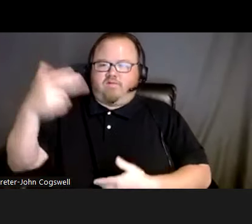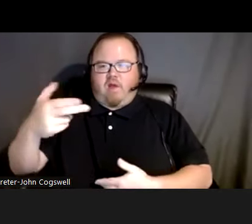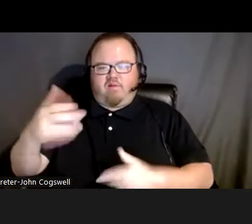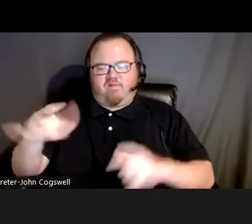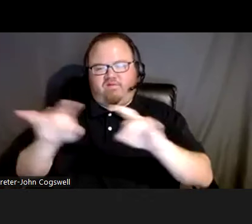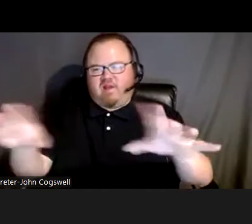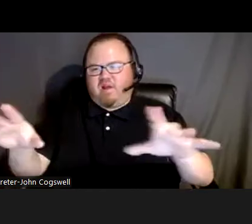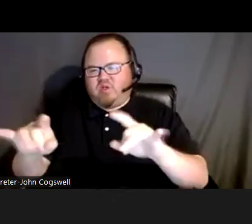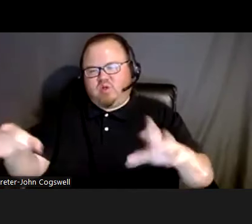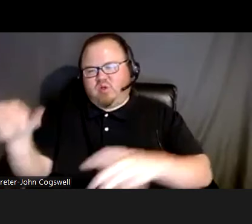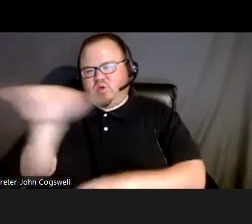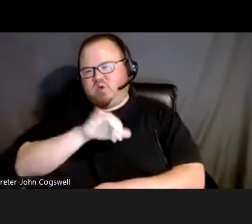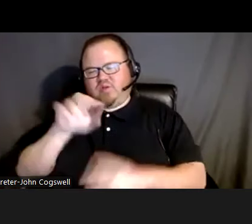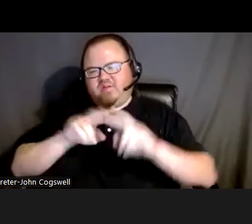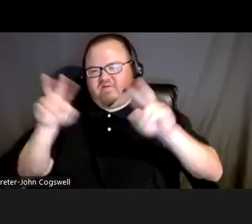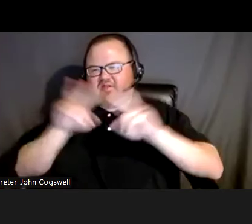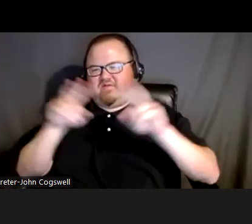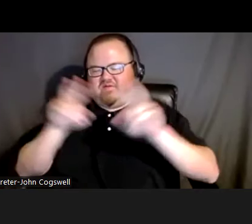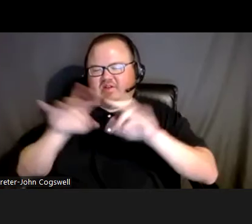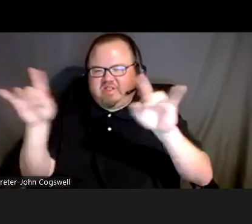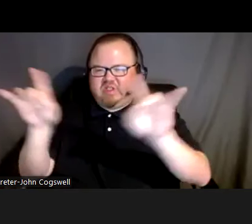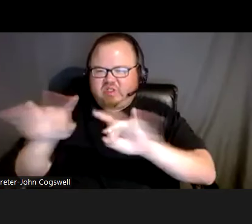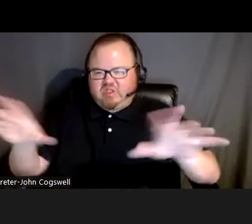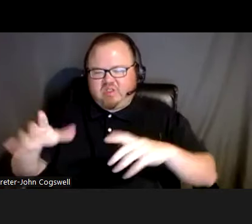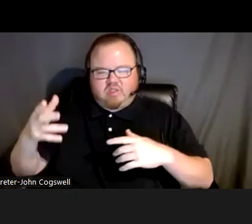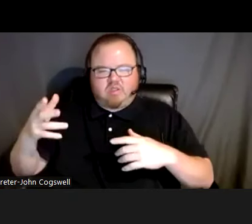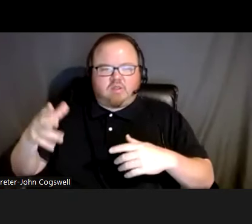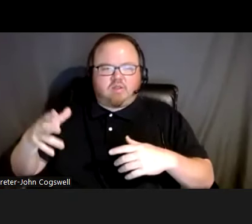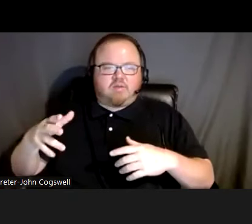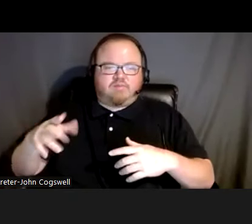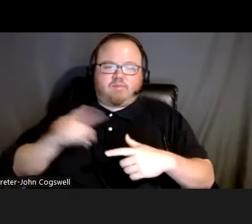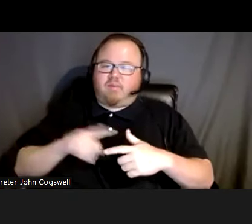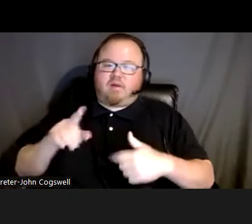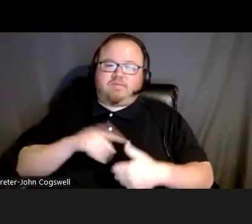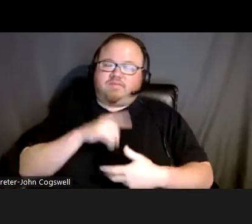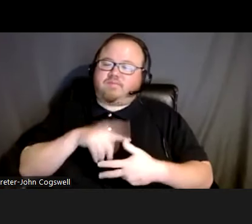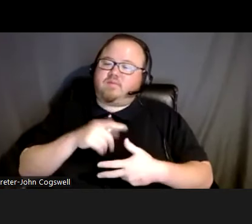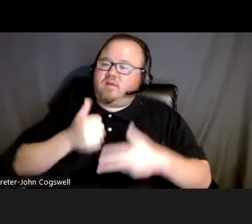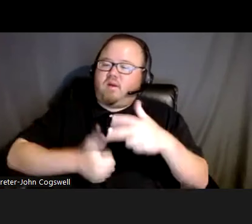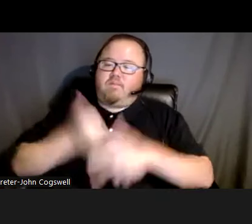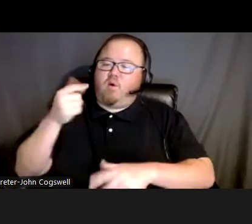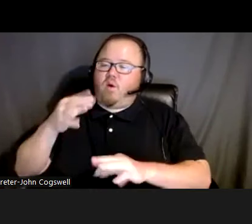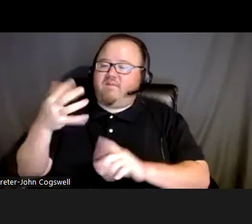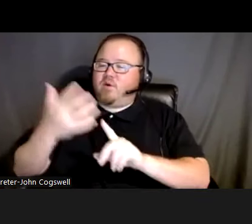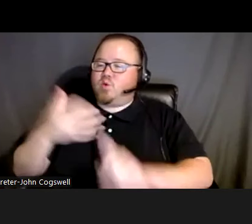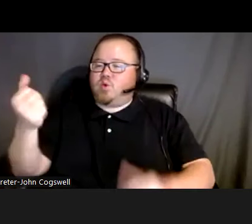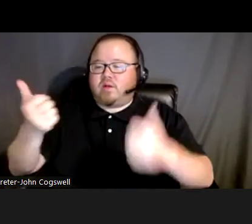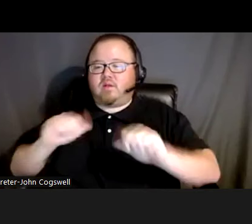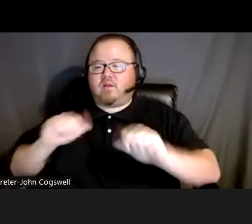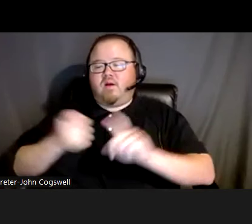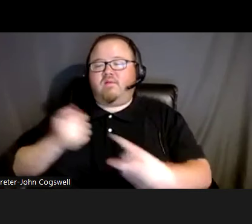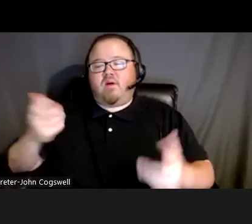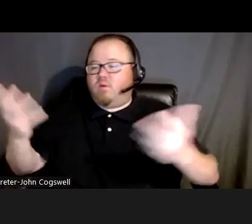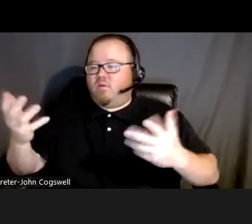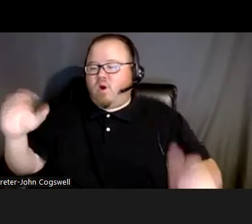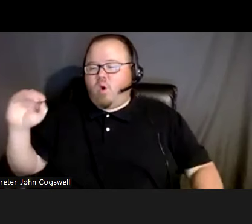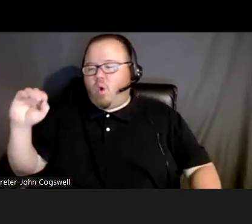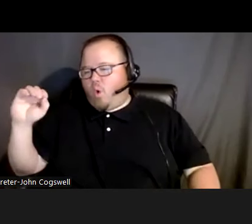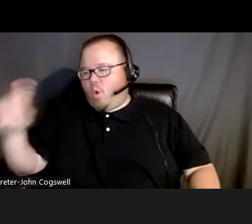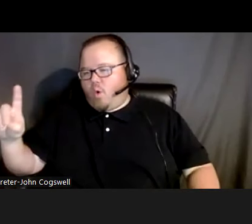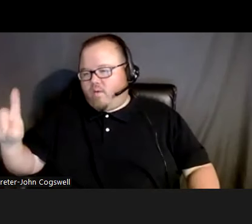of you know or already assumed. The flip side of it, though, is that the majority of suicide attempts come from overdose or come